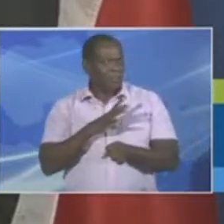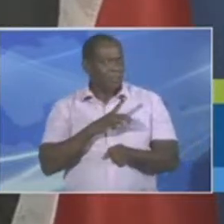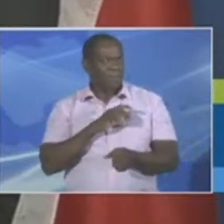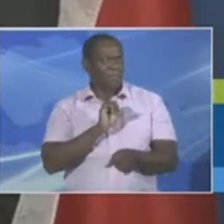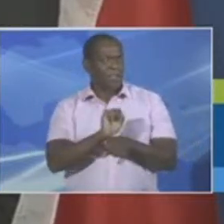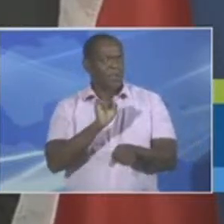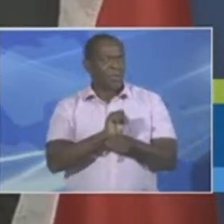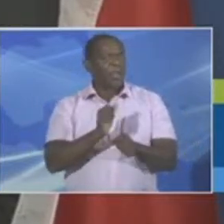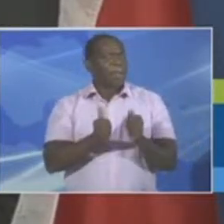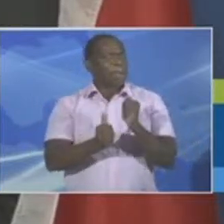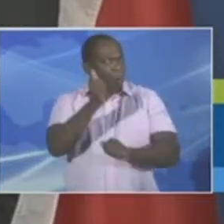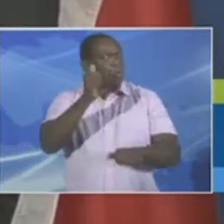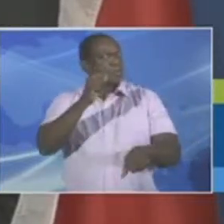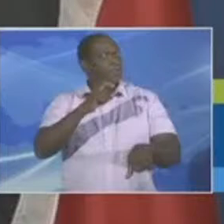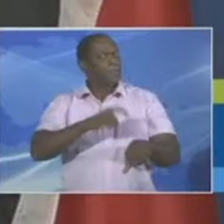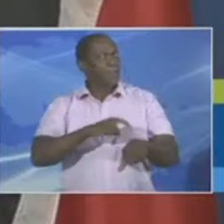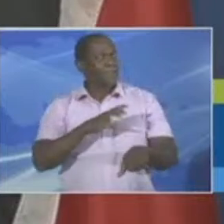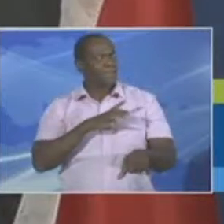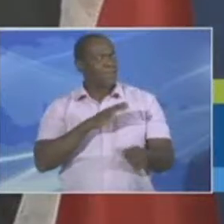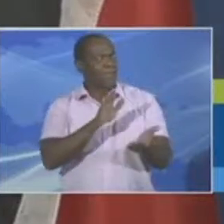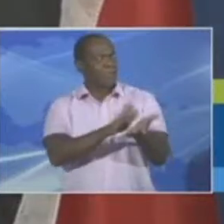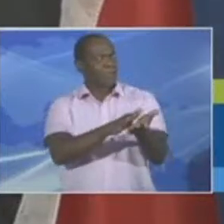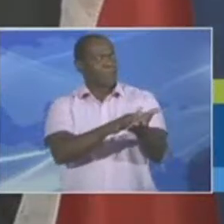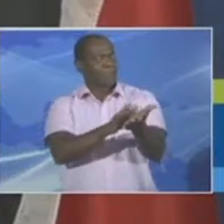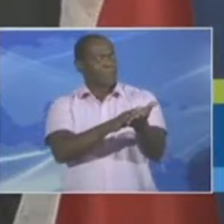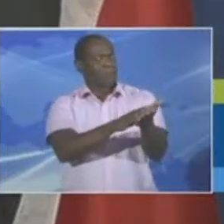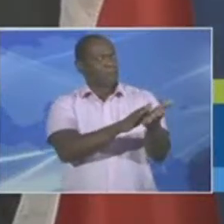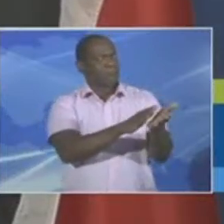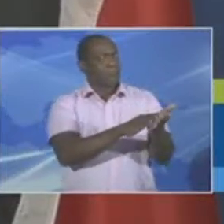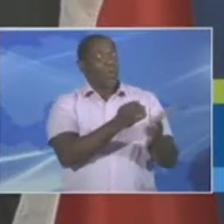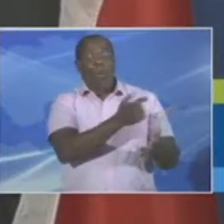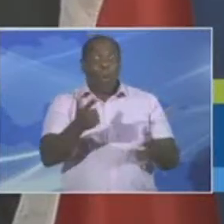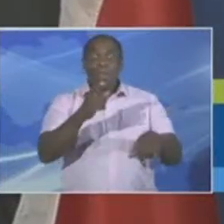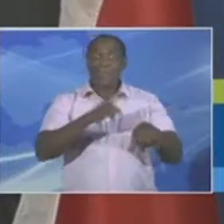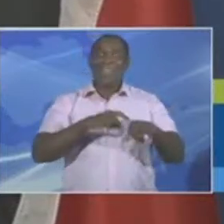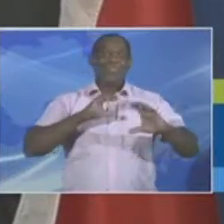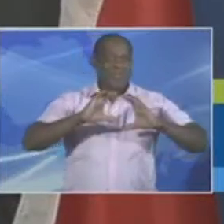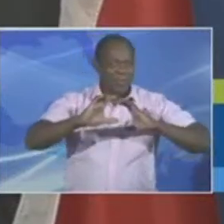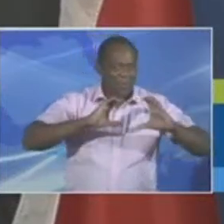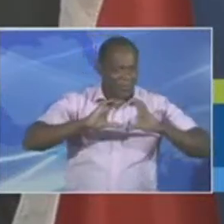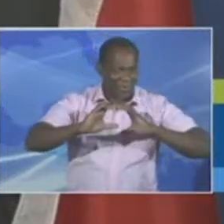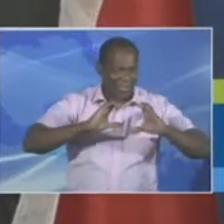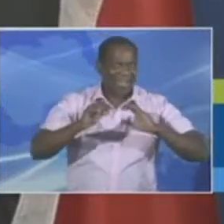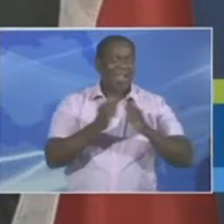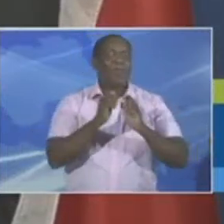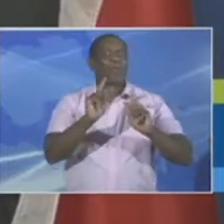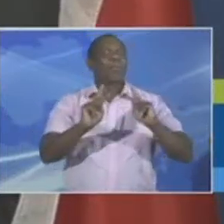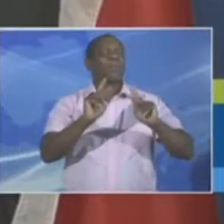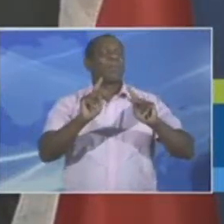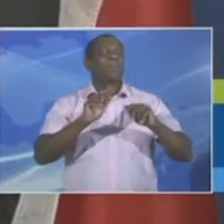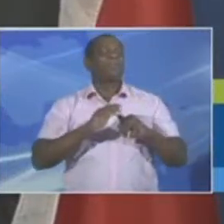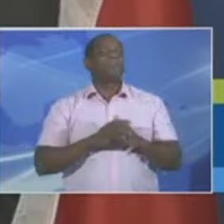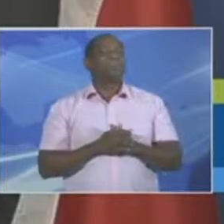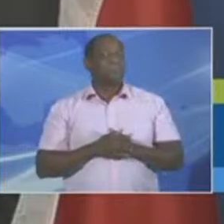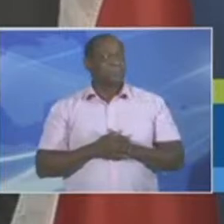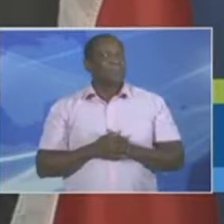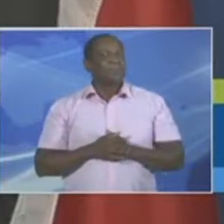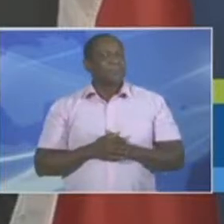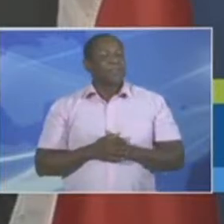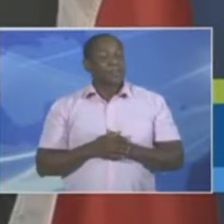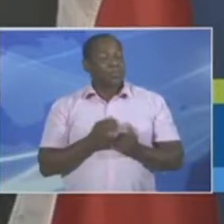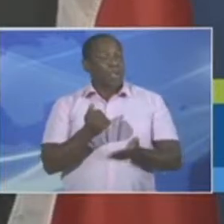Most of the times you've got it right. All the time you've communicated with the public, and a well-informed public is a public that is better